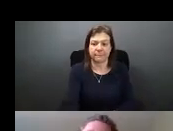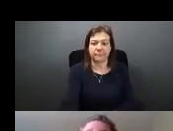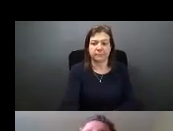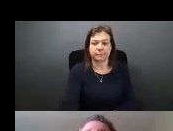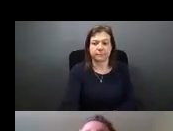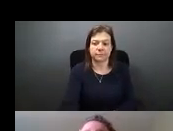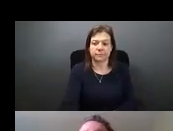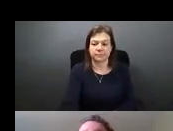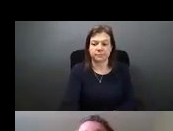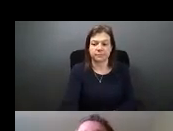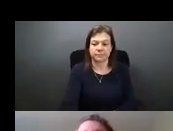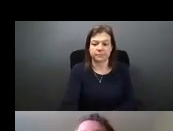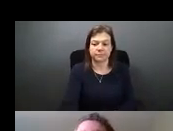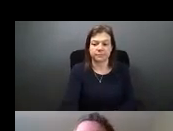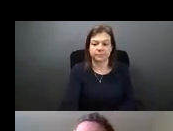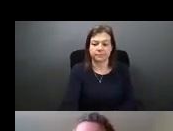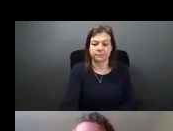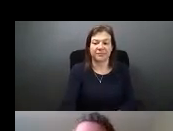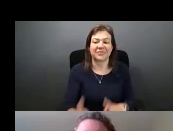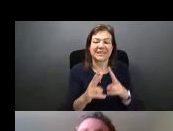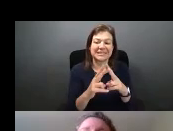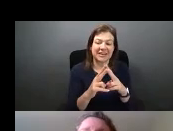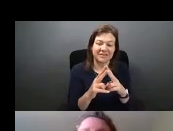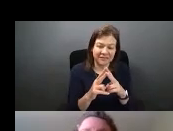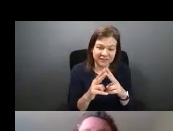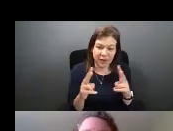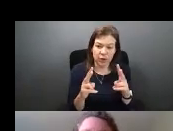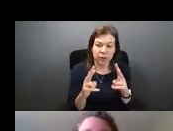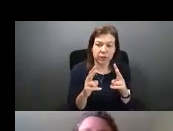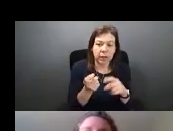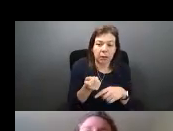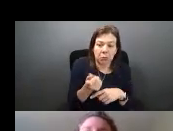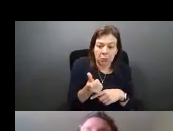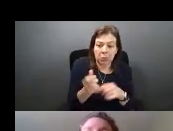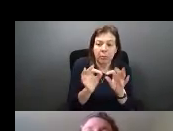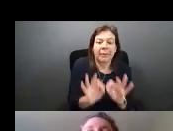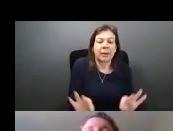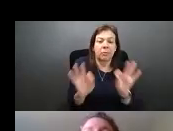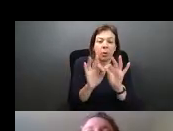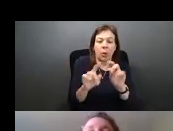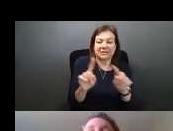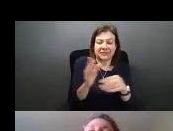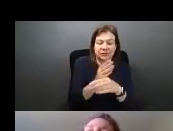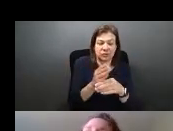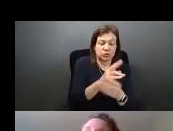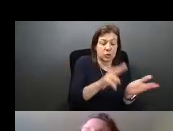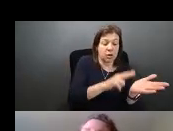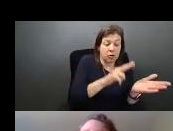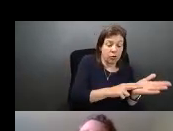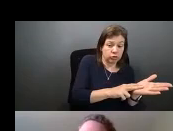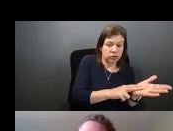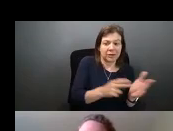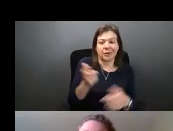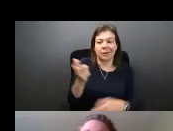programs. So it's a very slight but important difference between contracts and